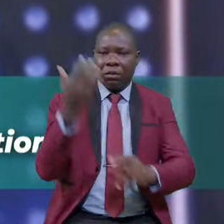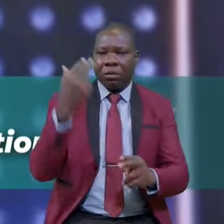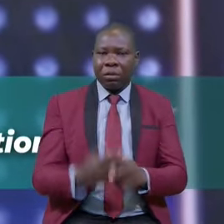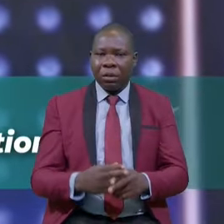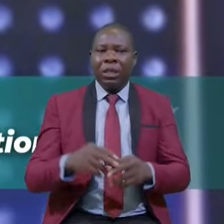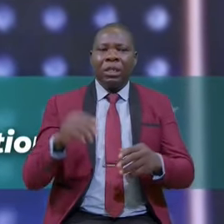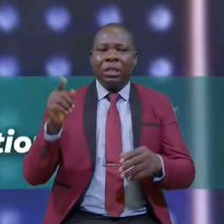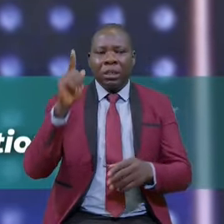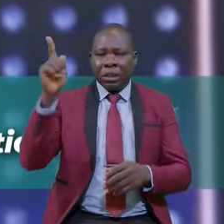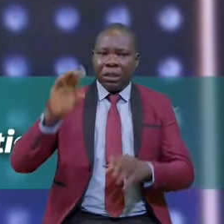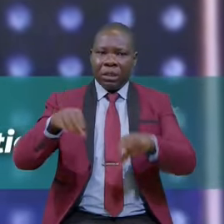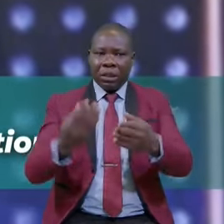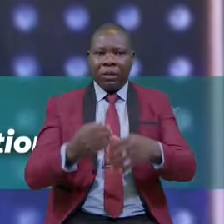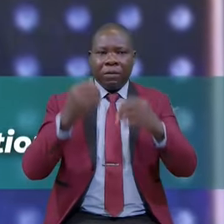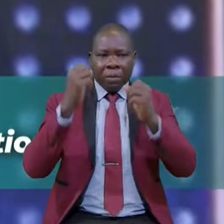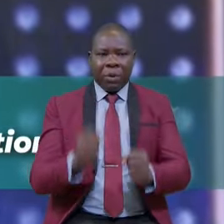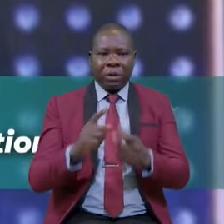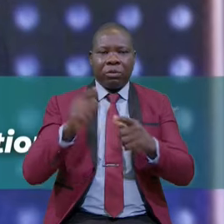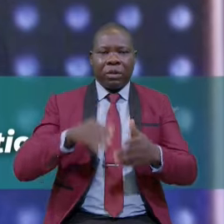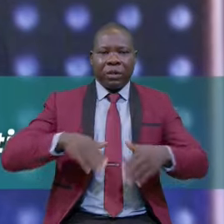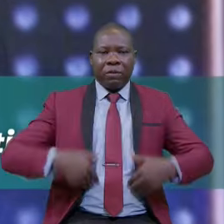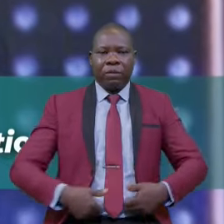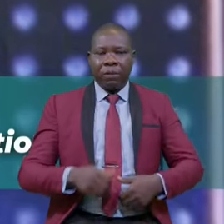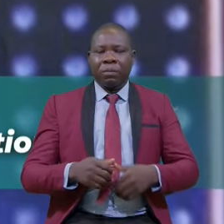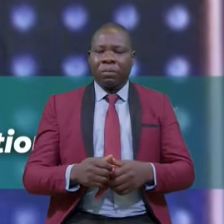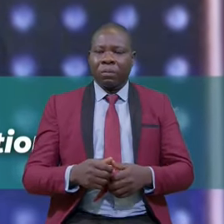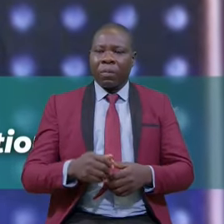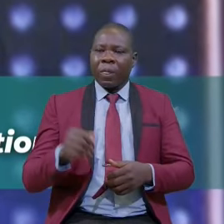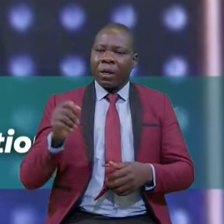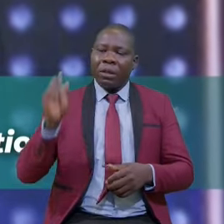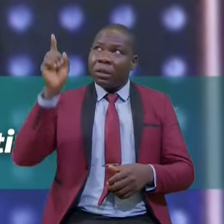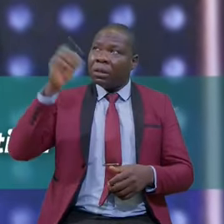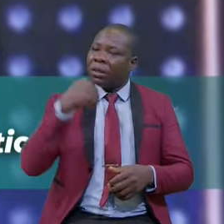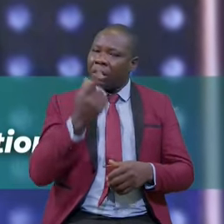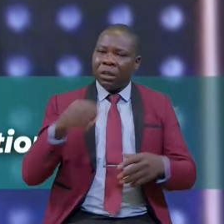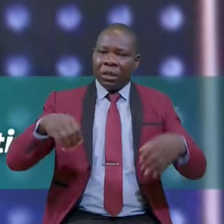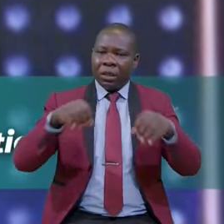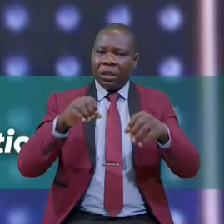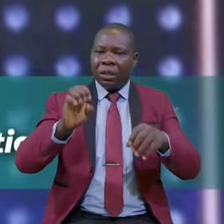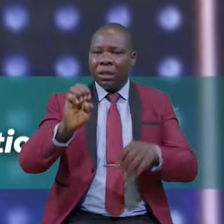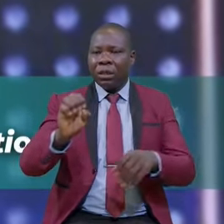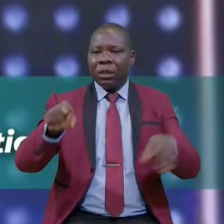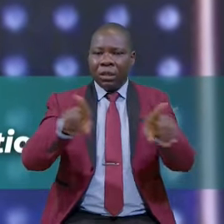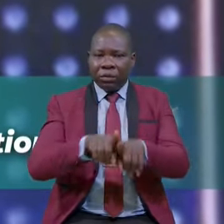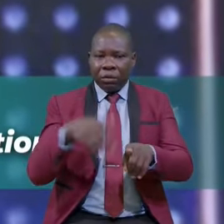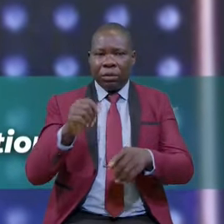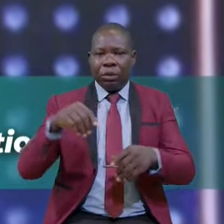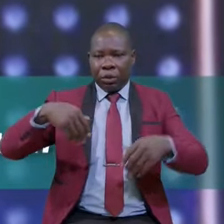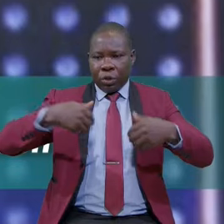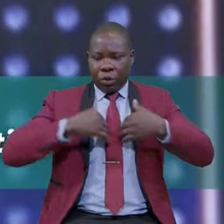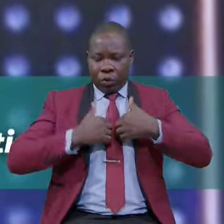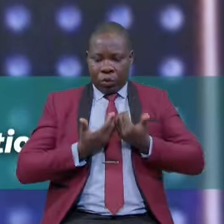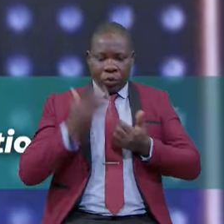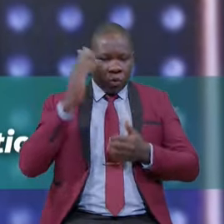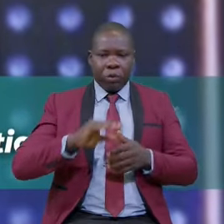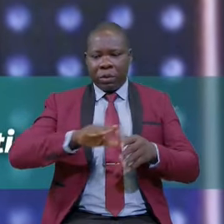en défaillance. It says, verset 30, on dit, les adolescents se fatiguent et se lassent, et les